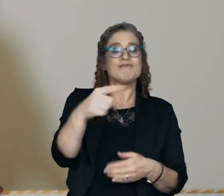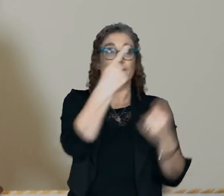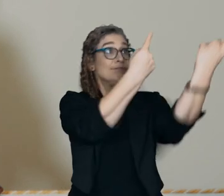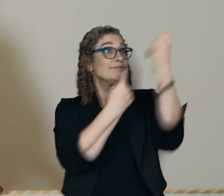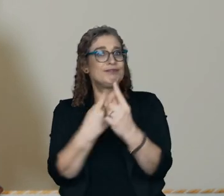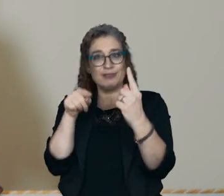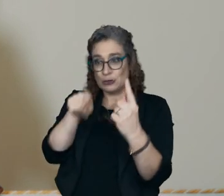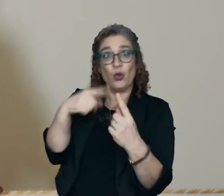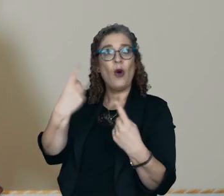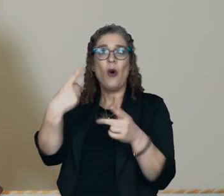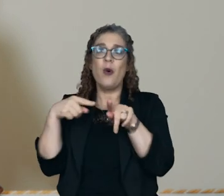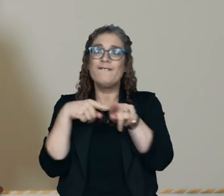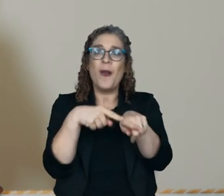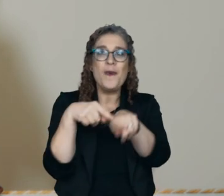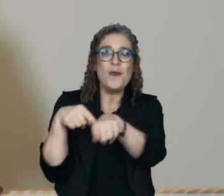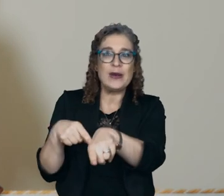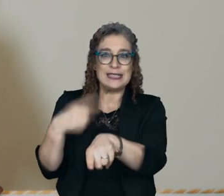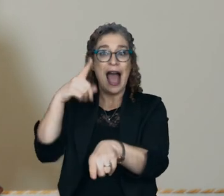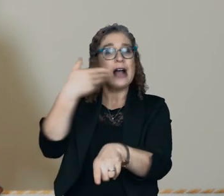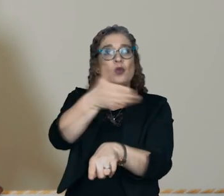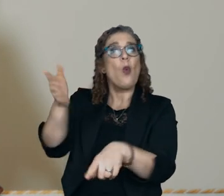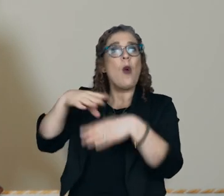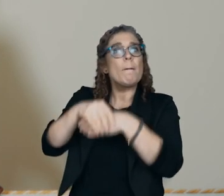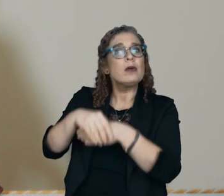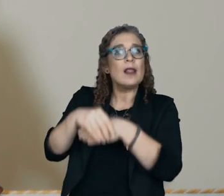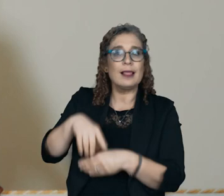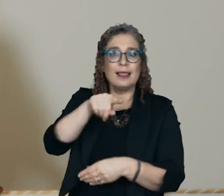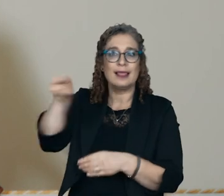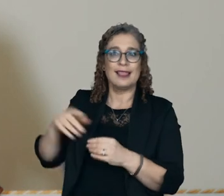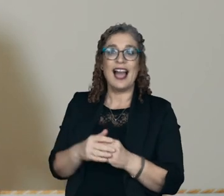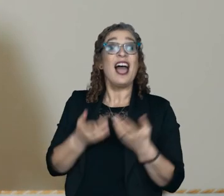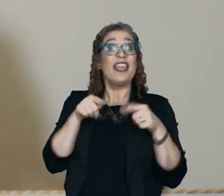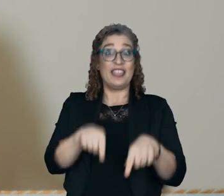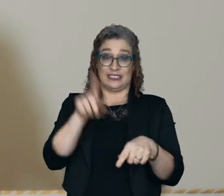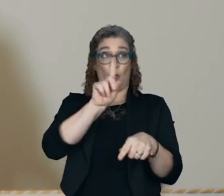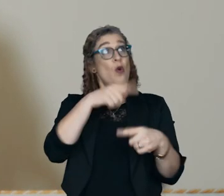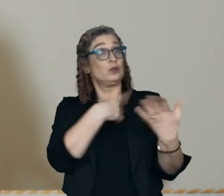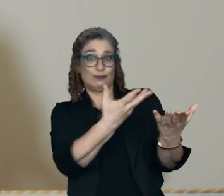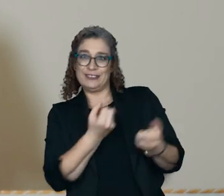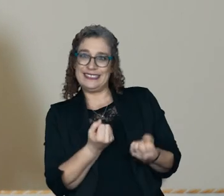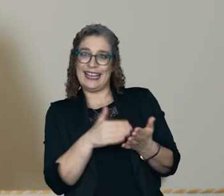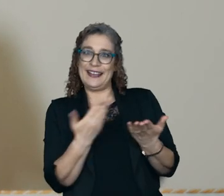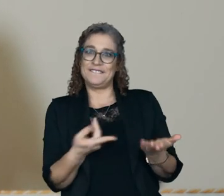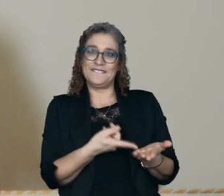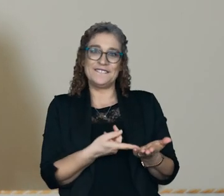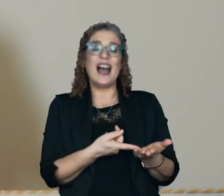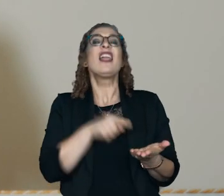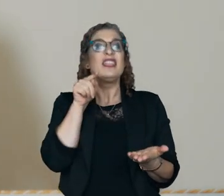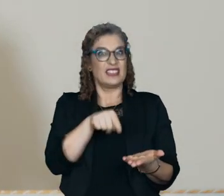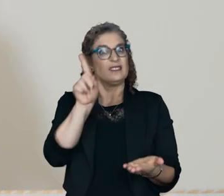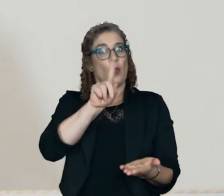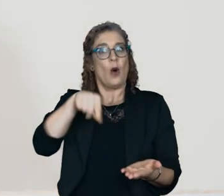to all the apostles. This we have received, and this we believe.